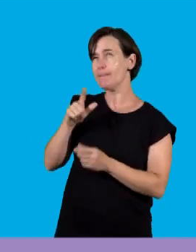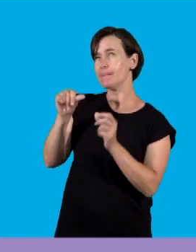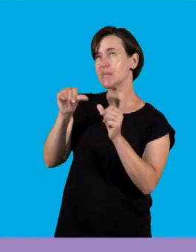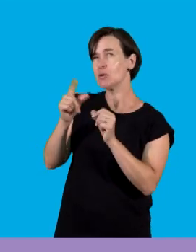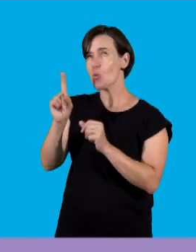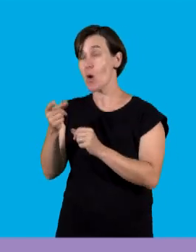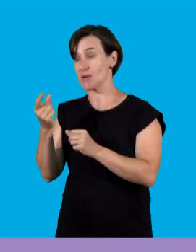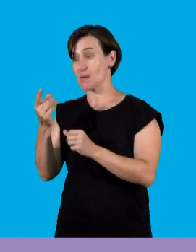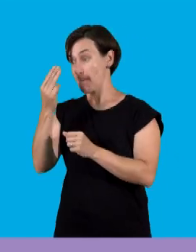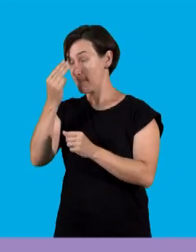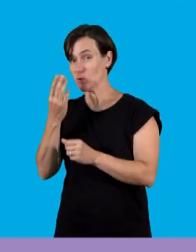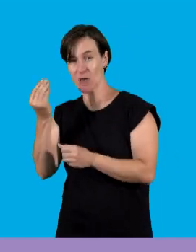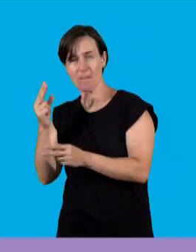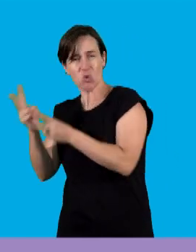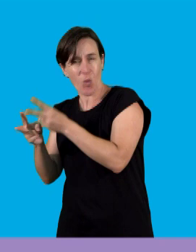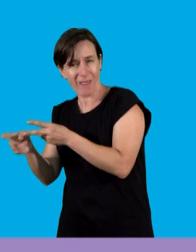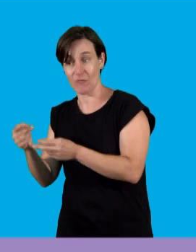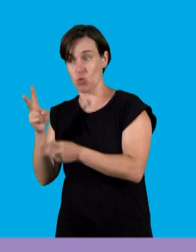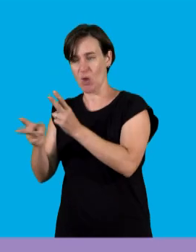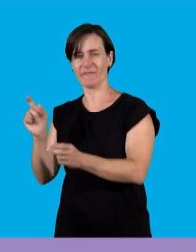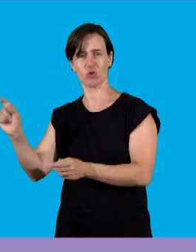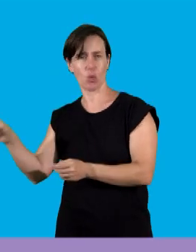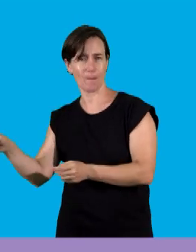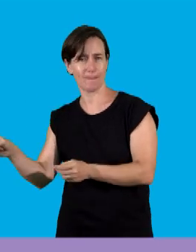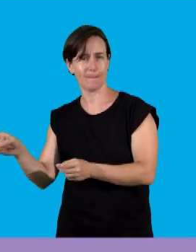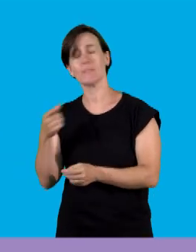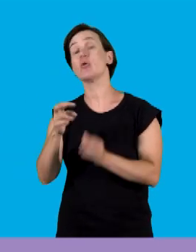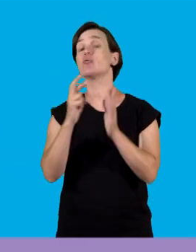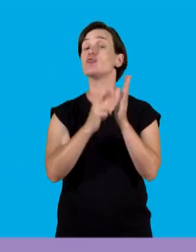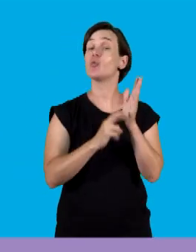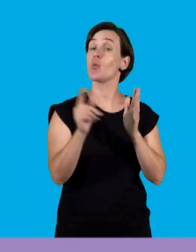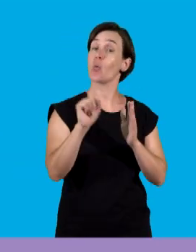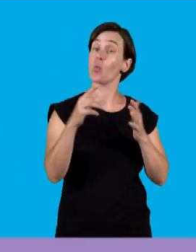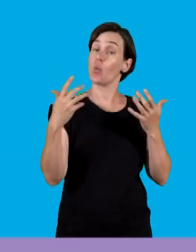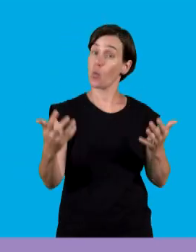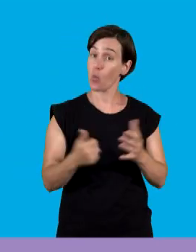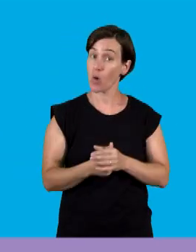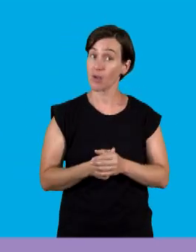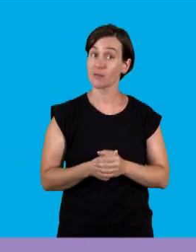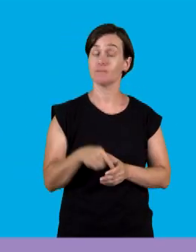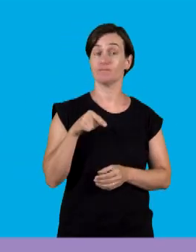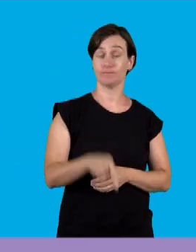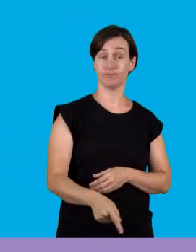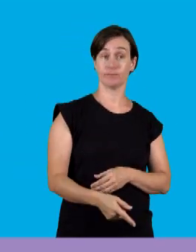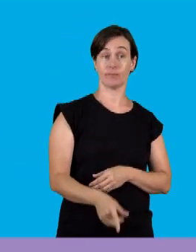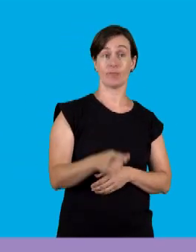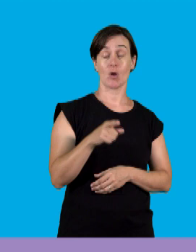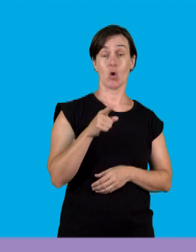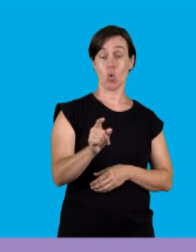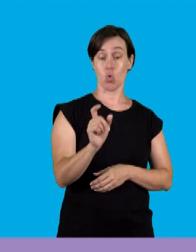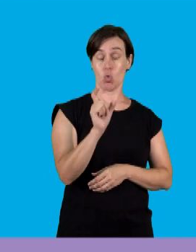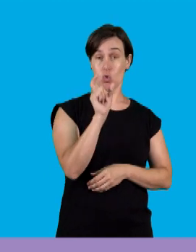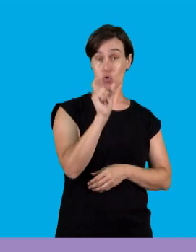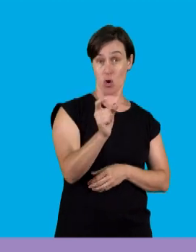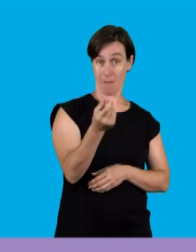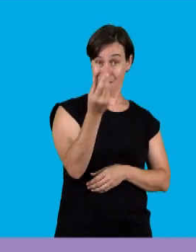to find that 12th term? Well, we've already spoken of the rule, and the rule is us now squaring